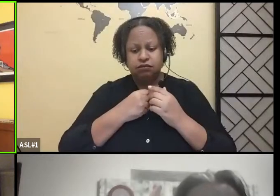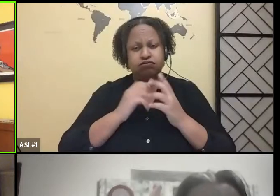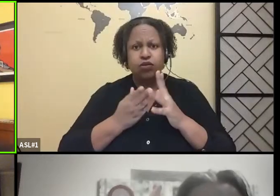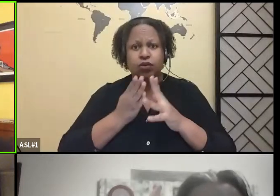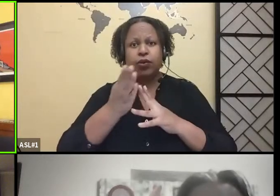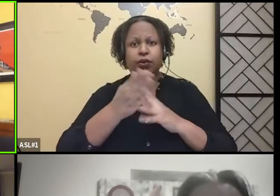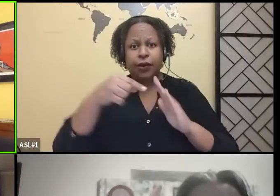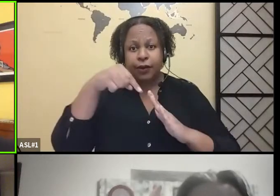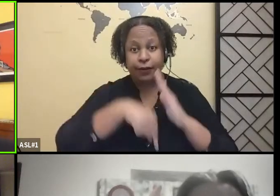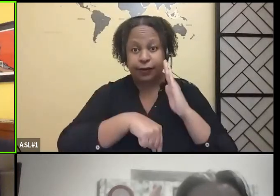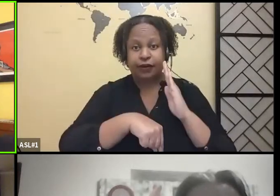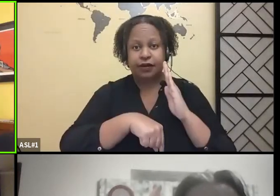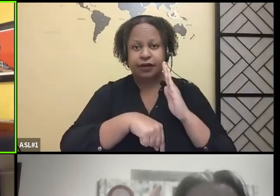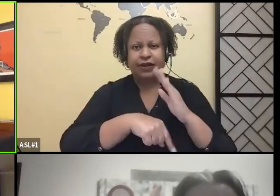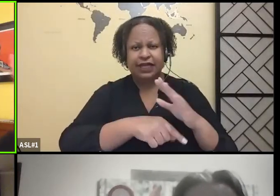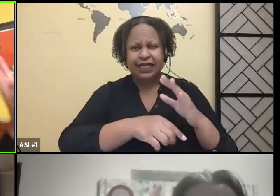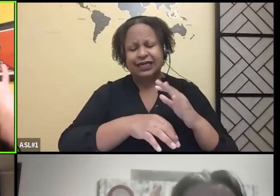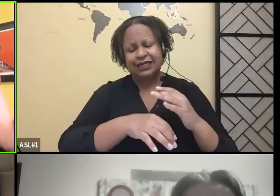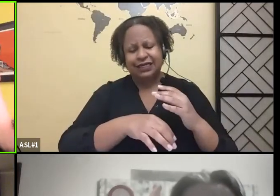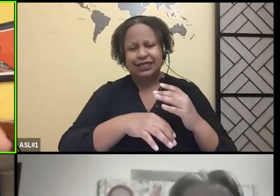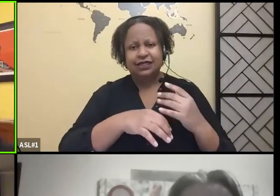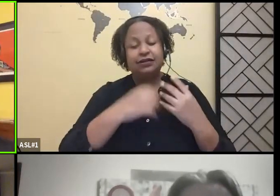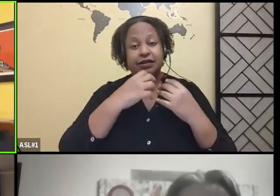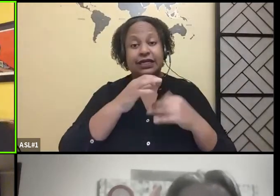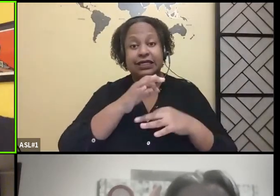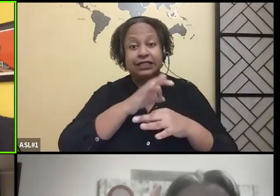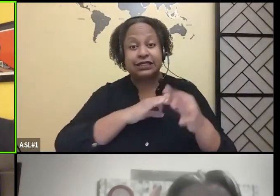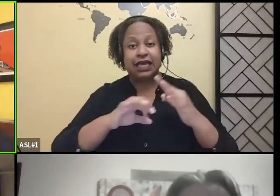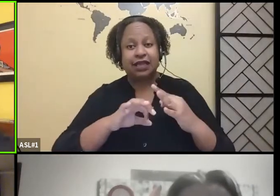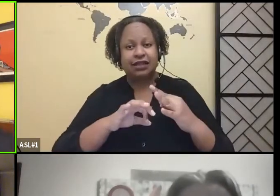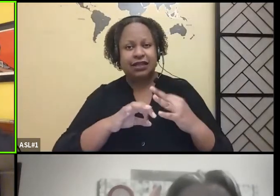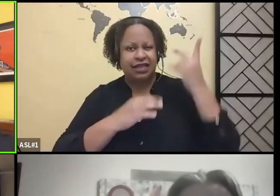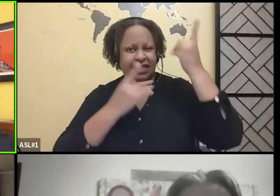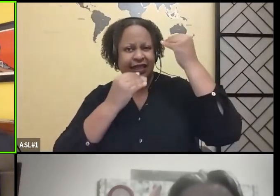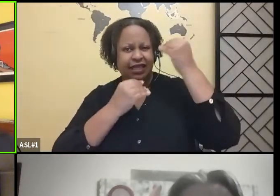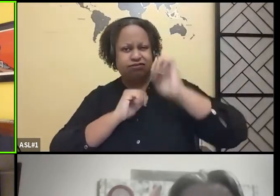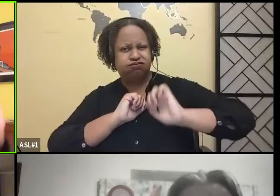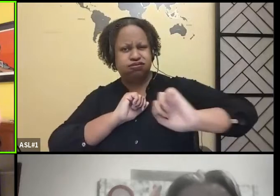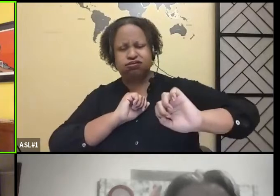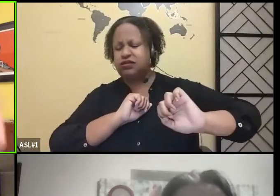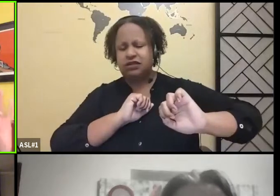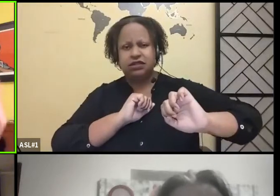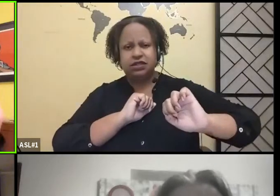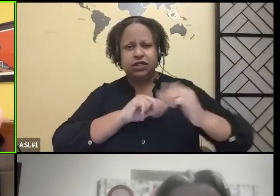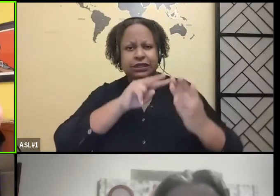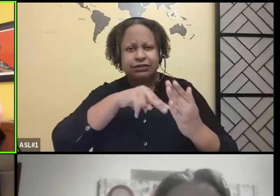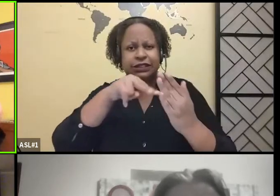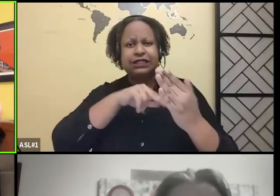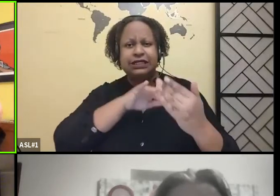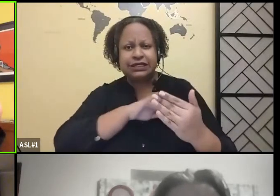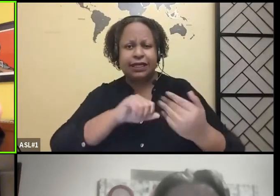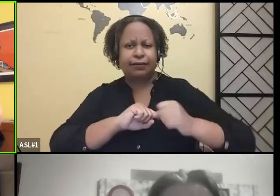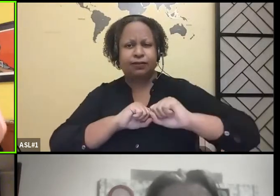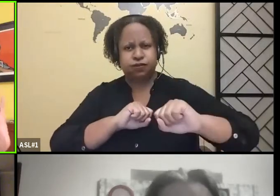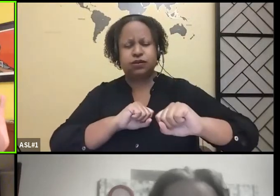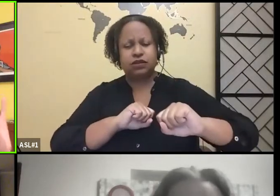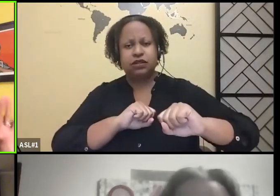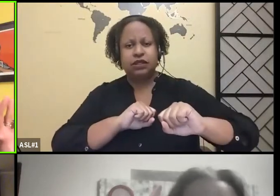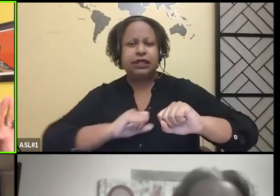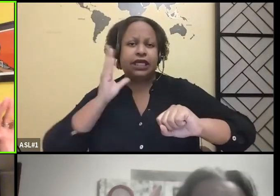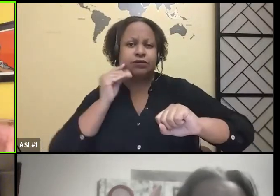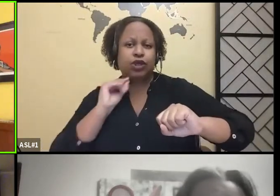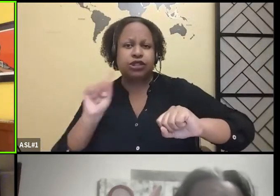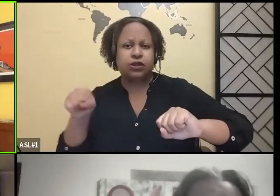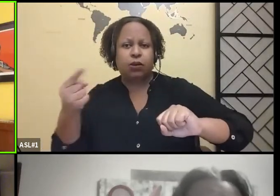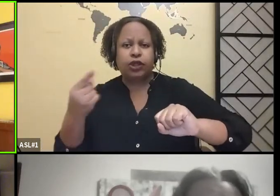of and to push aside. Again, I'm not talking about becoming an academic, I'm saying using our ability